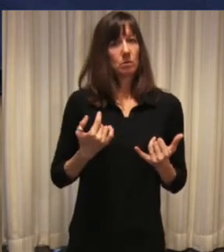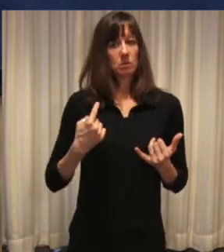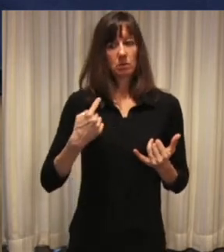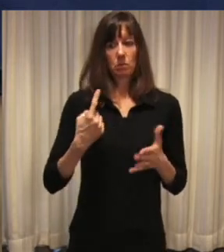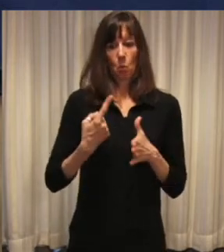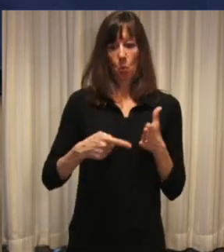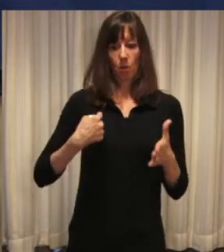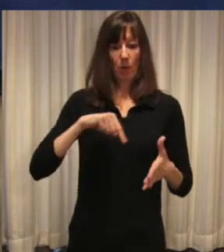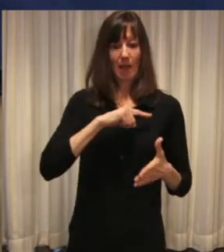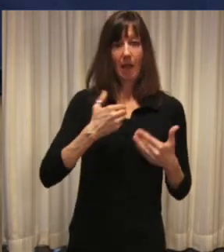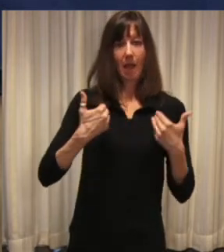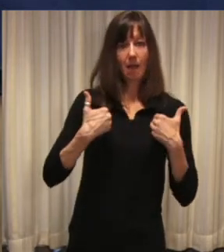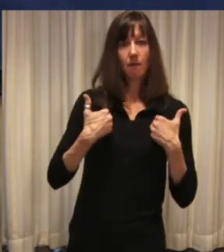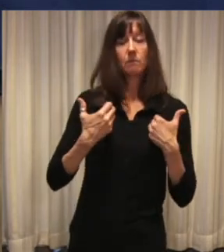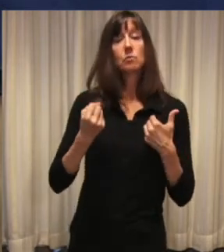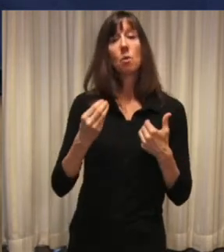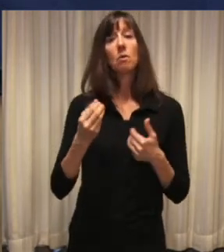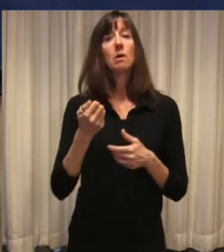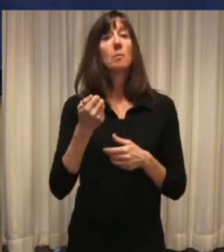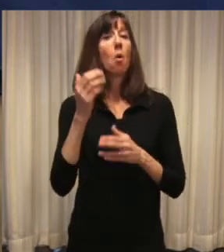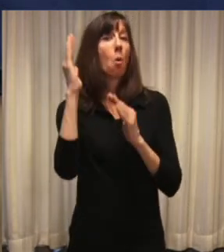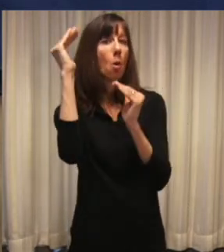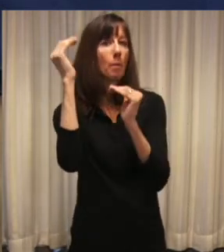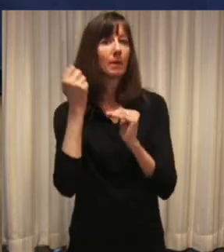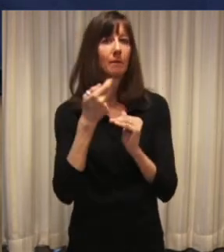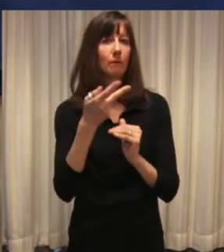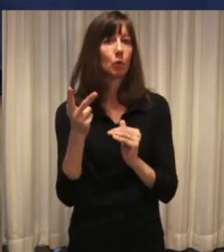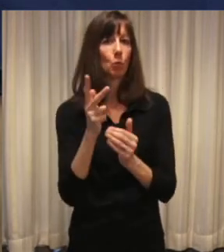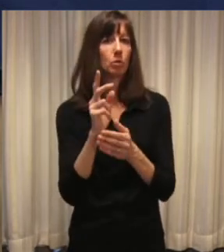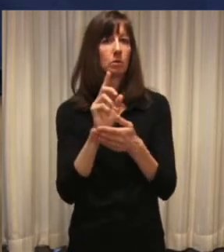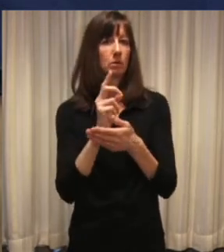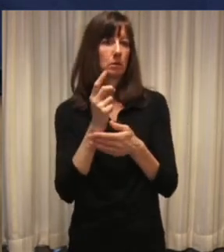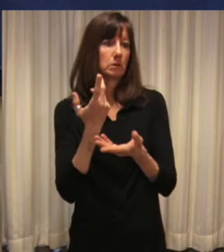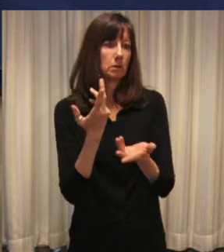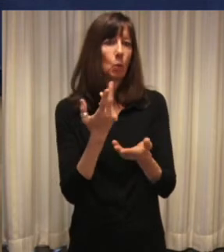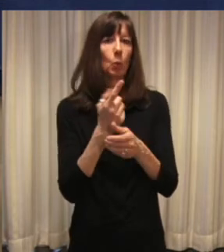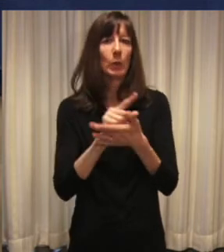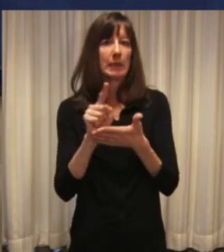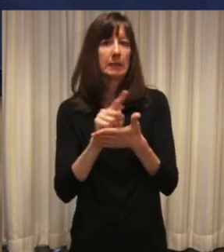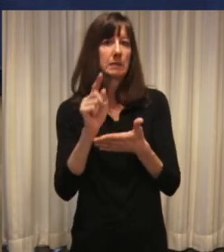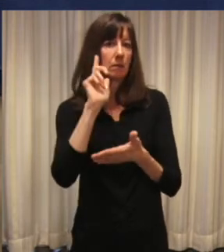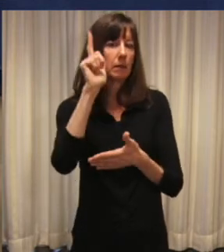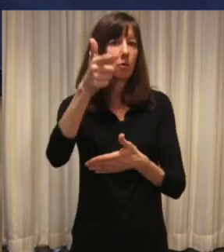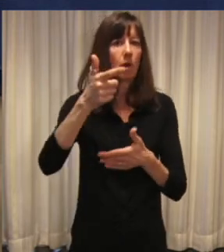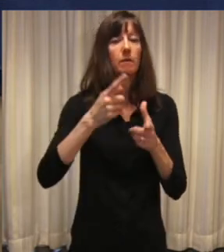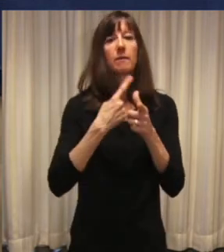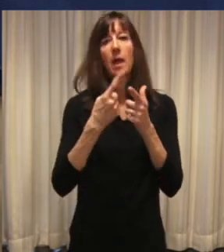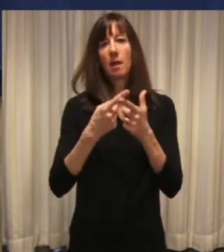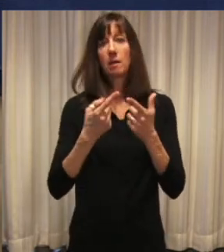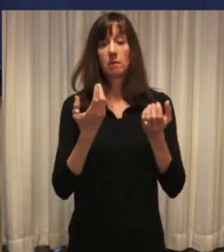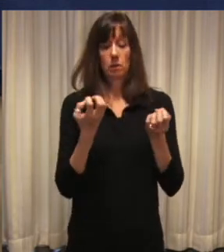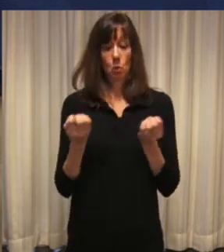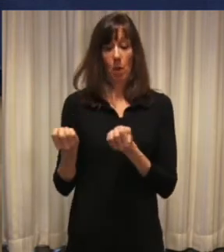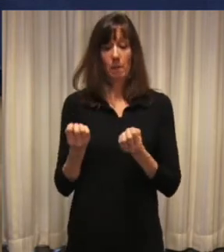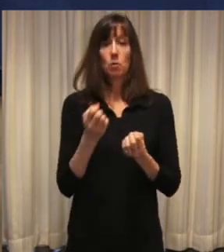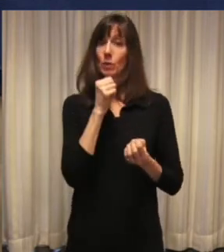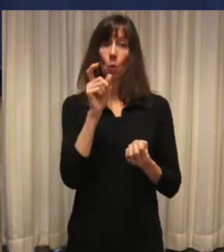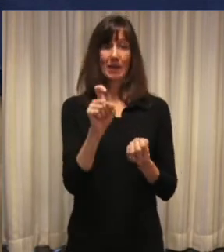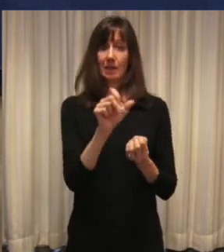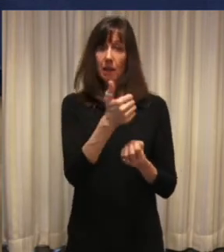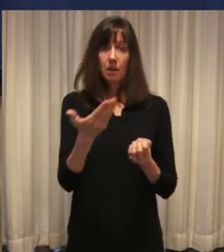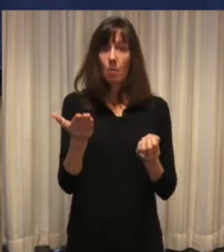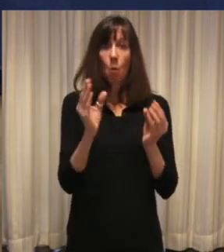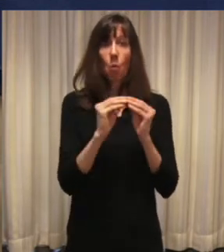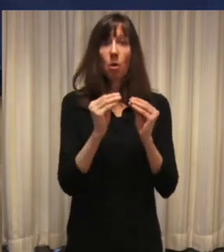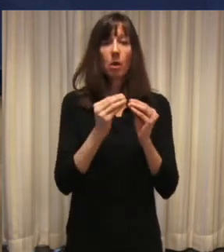weeks, we'll be in a position where we're through this and we can share our equipment with others, whether that's other counties or other states. But right